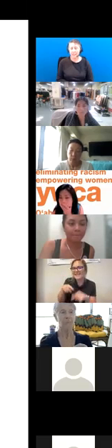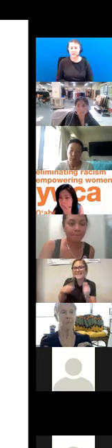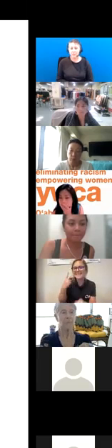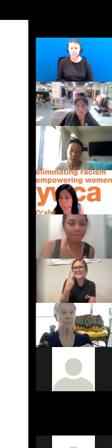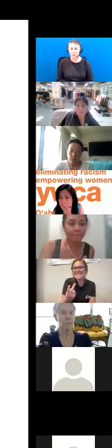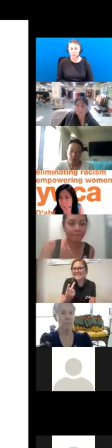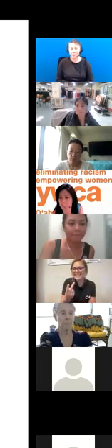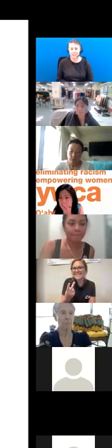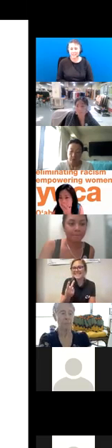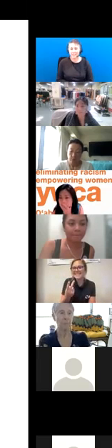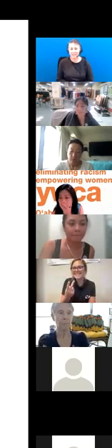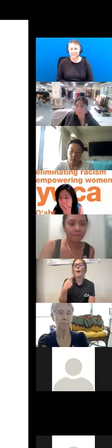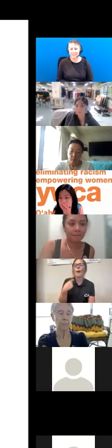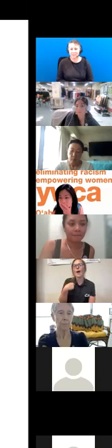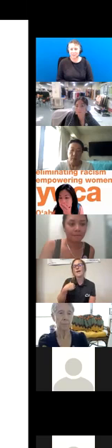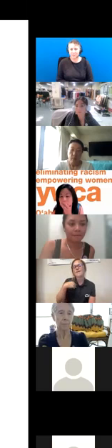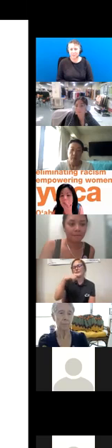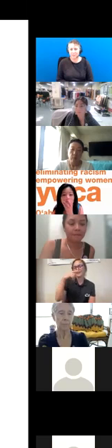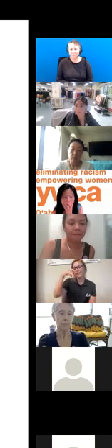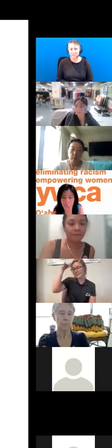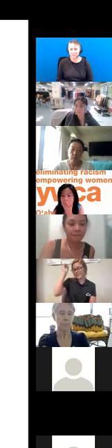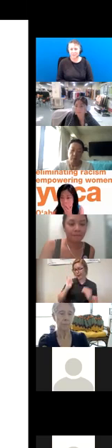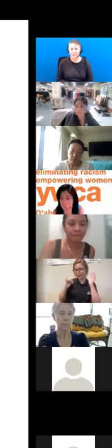like explain what you look like because they can't see you.